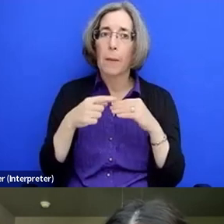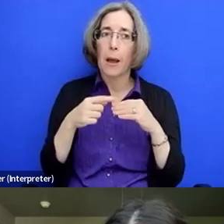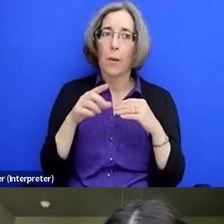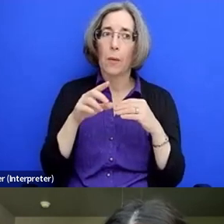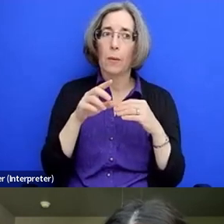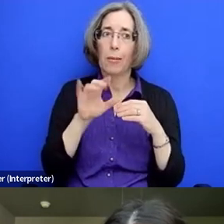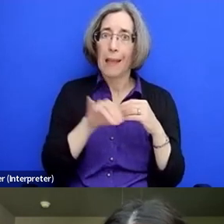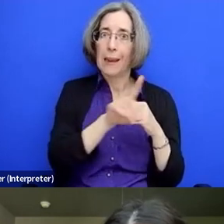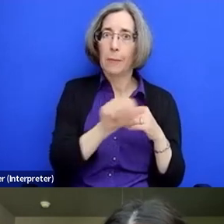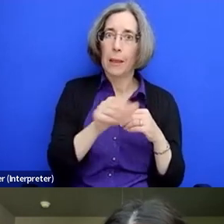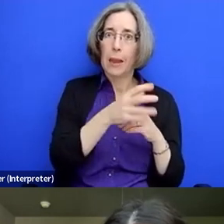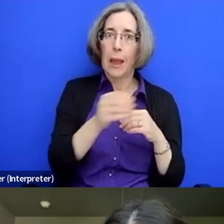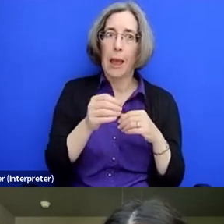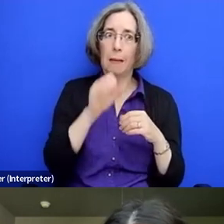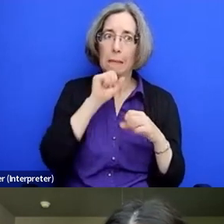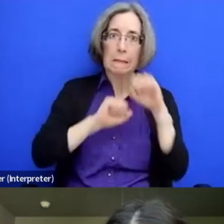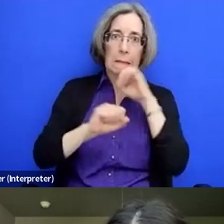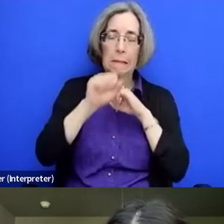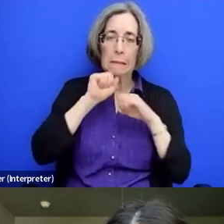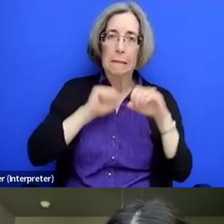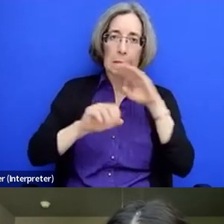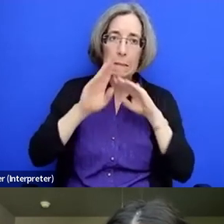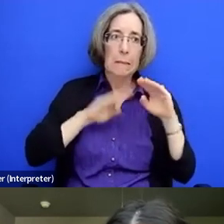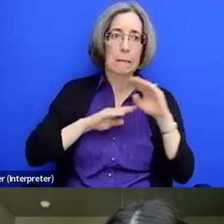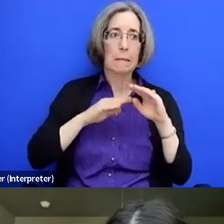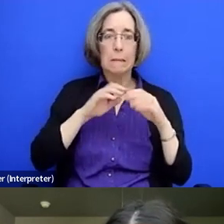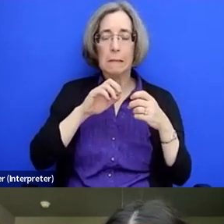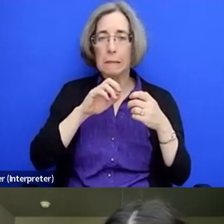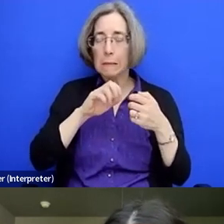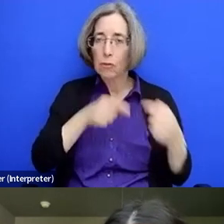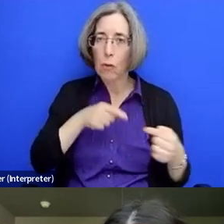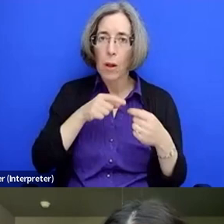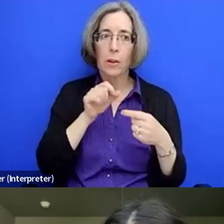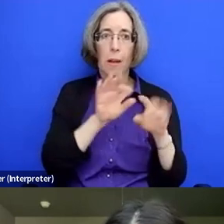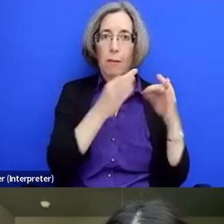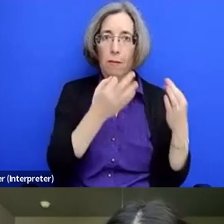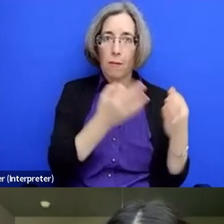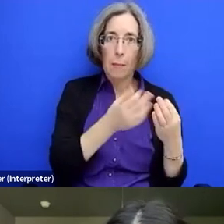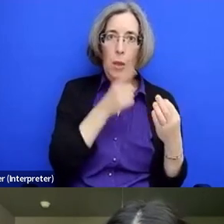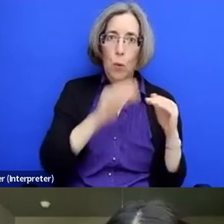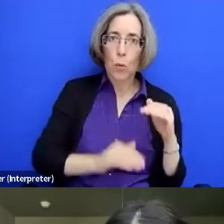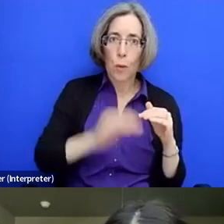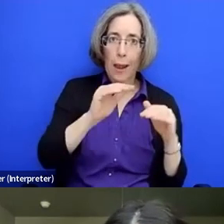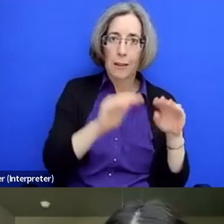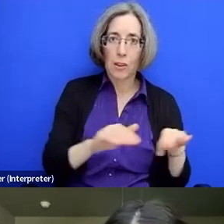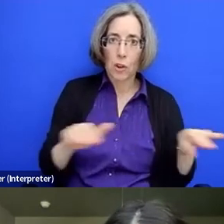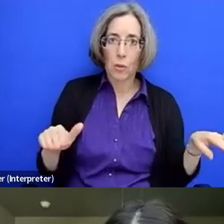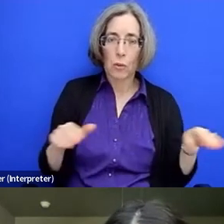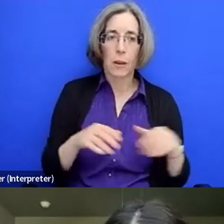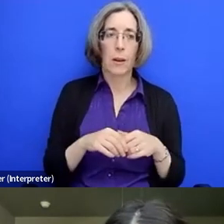the travails of family members who are raising those children and who may have had